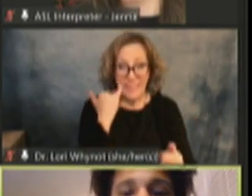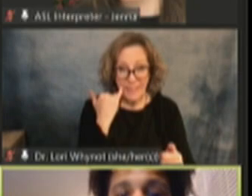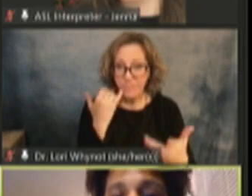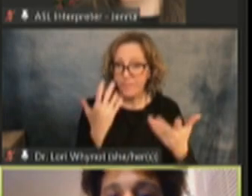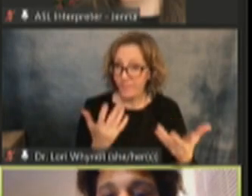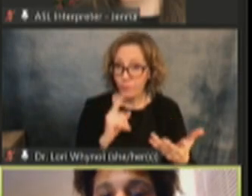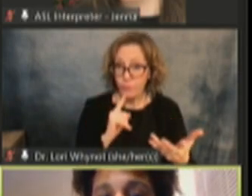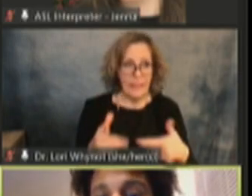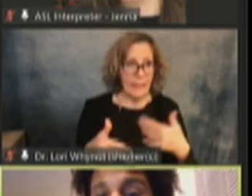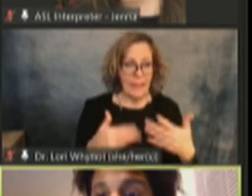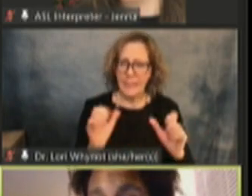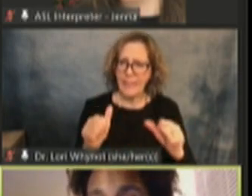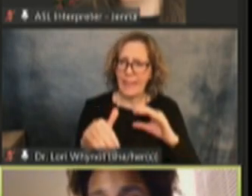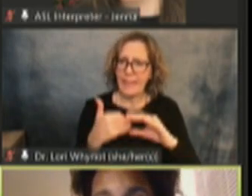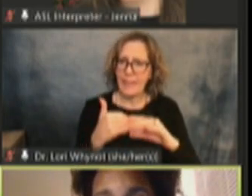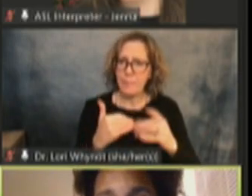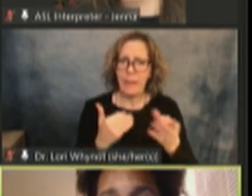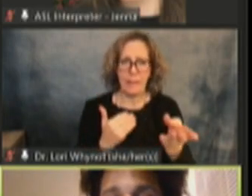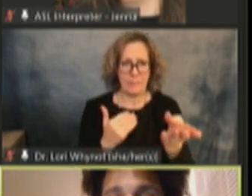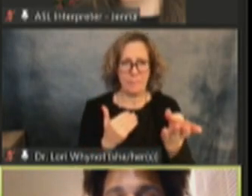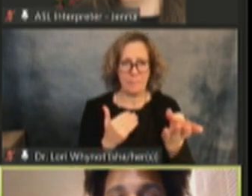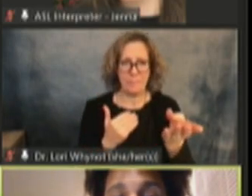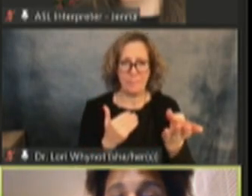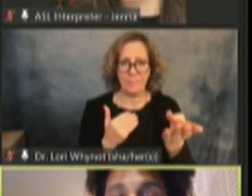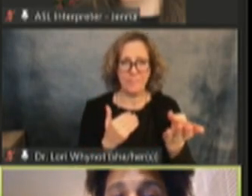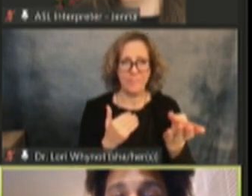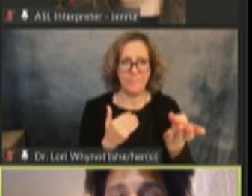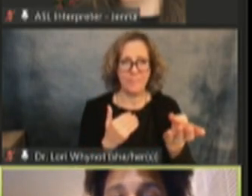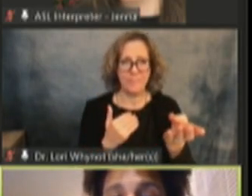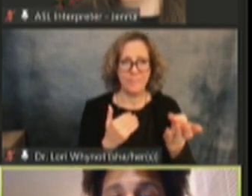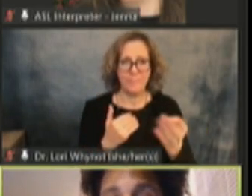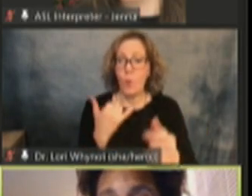email us at immigrantadvancement@boston.gov or call